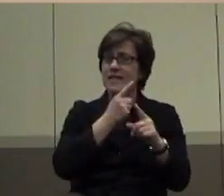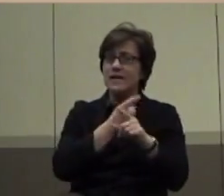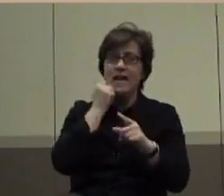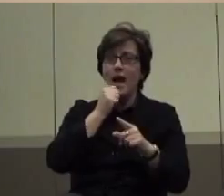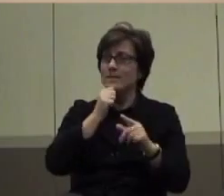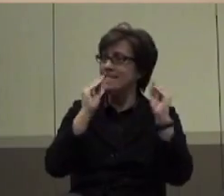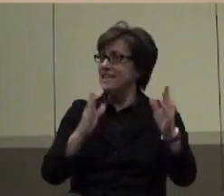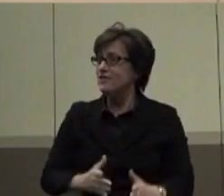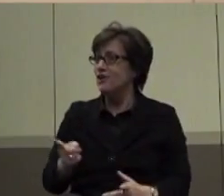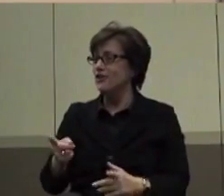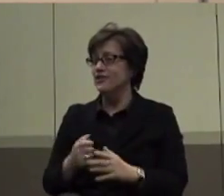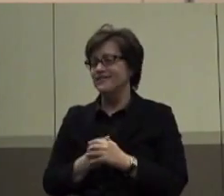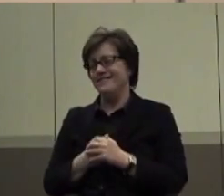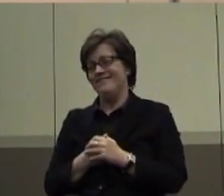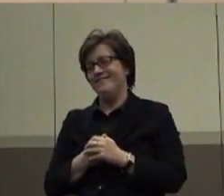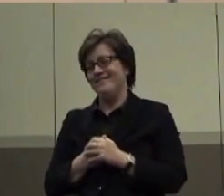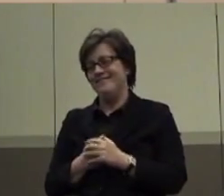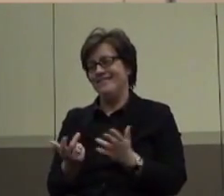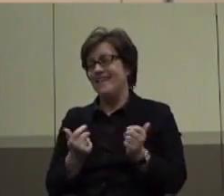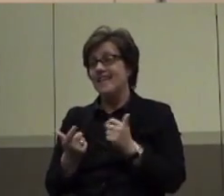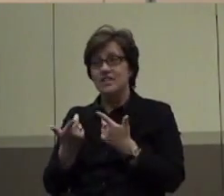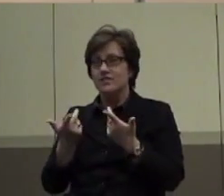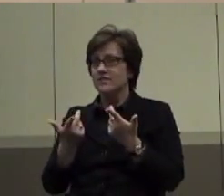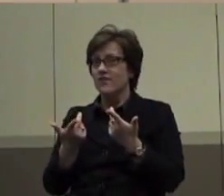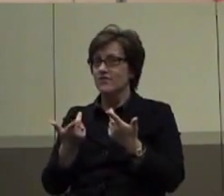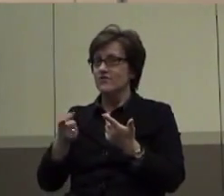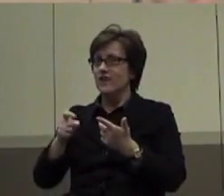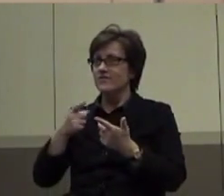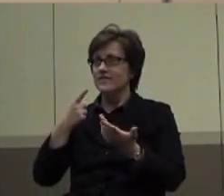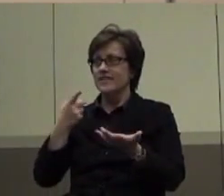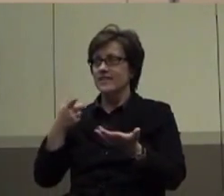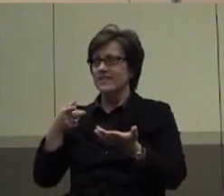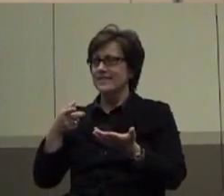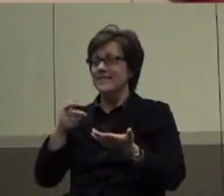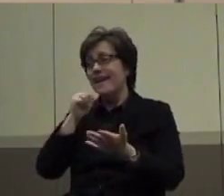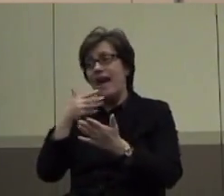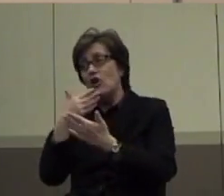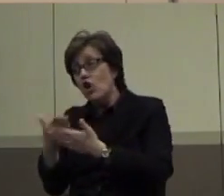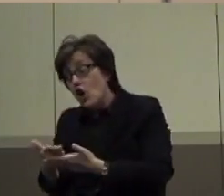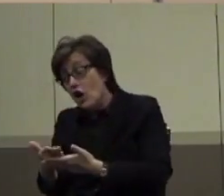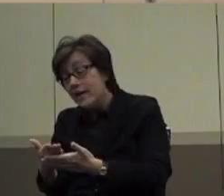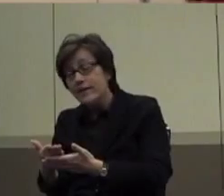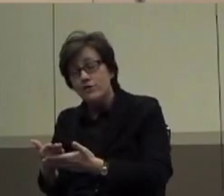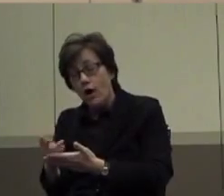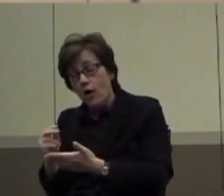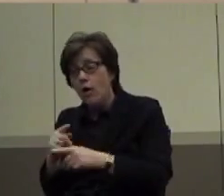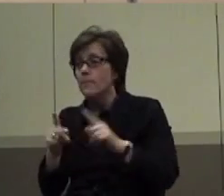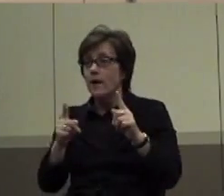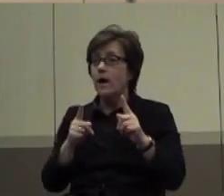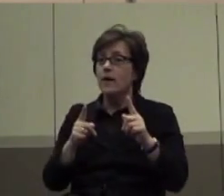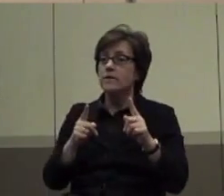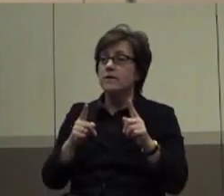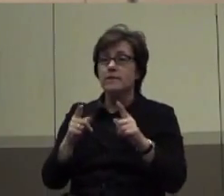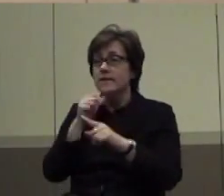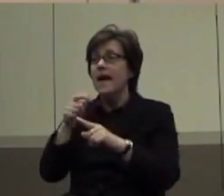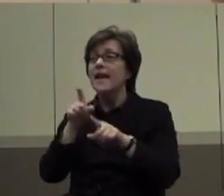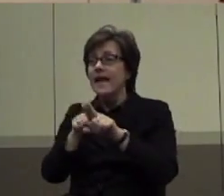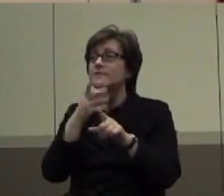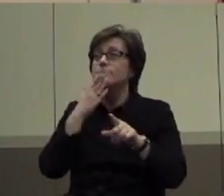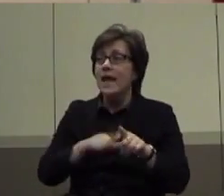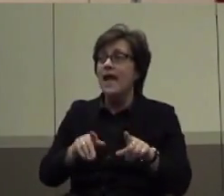teacher. All right? So to a certain extent, you can kind of go, this is not good, but it's not as bad as most people have to face.